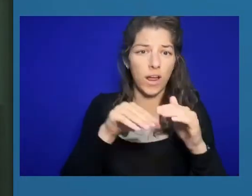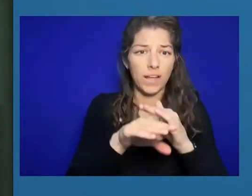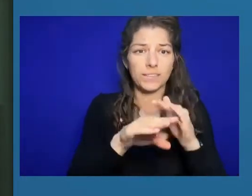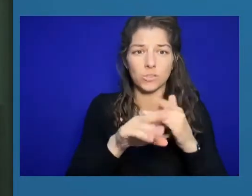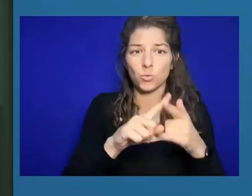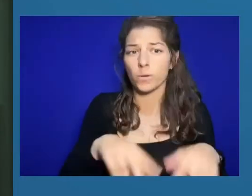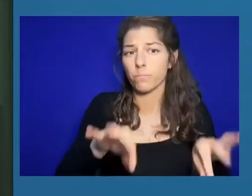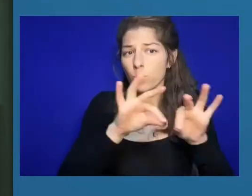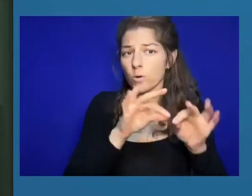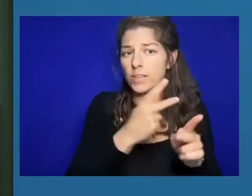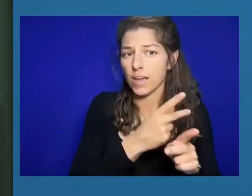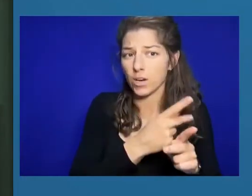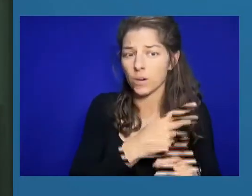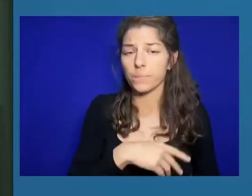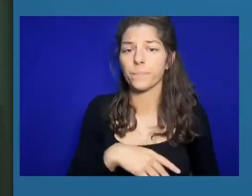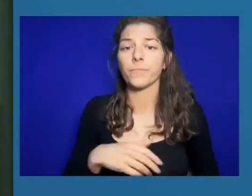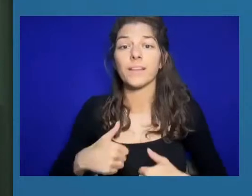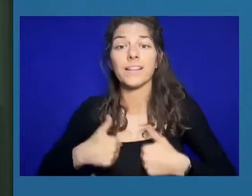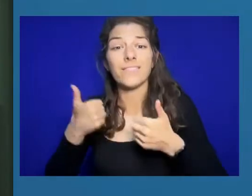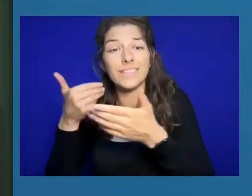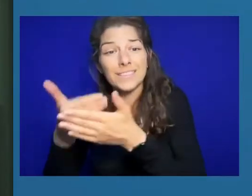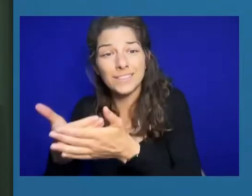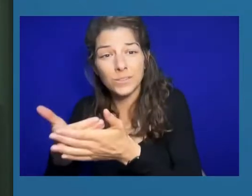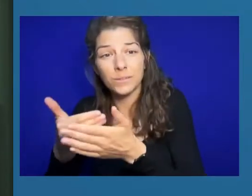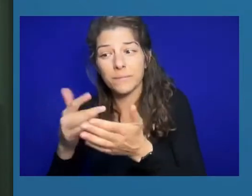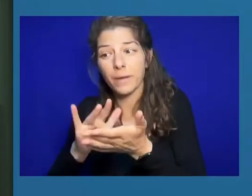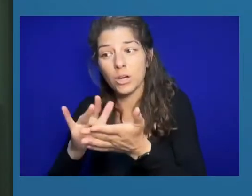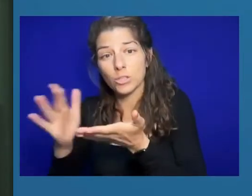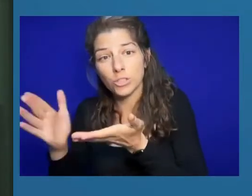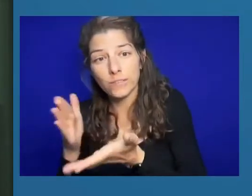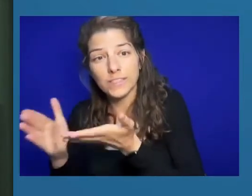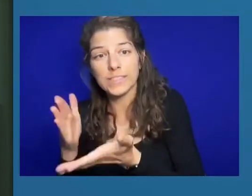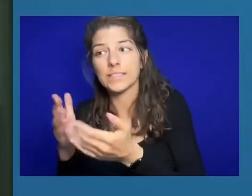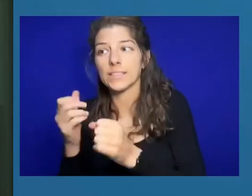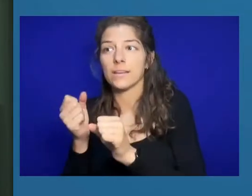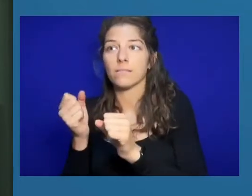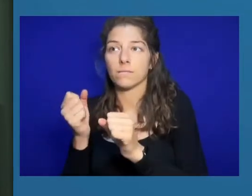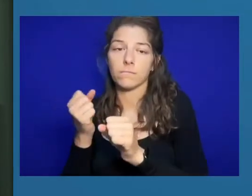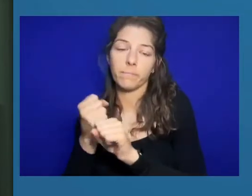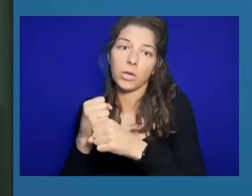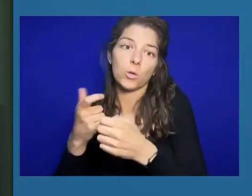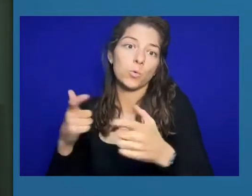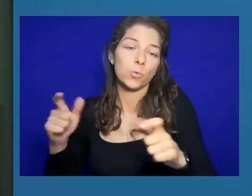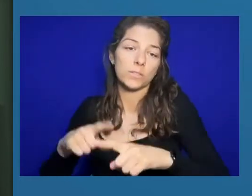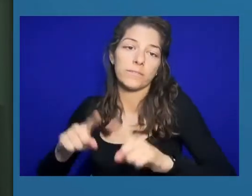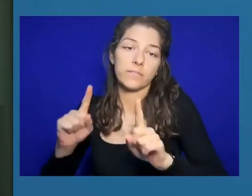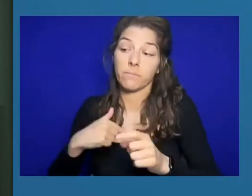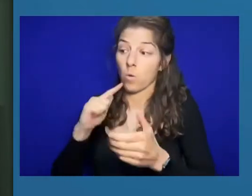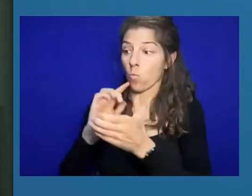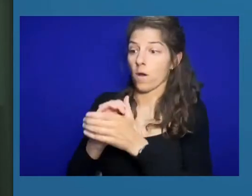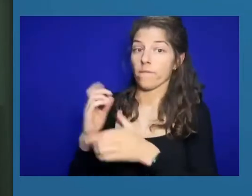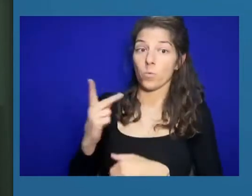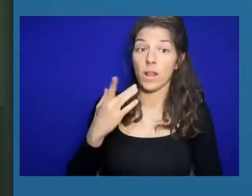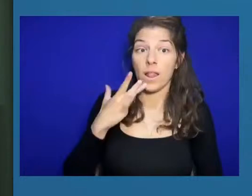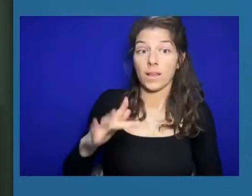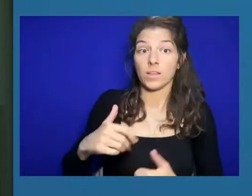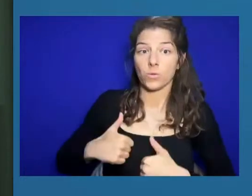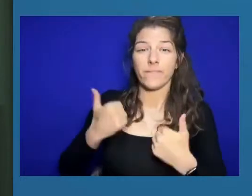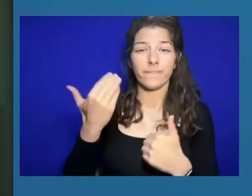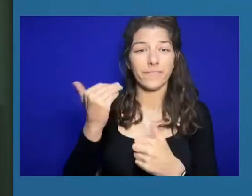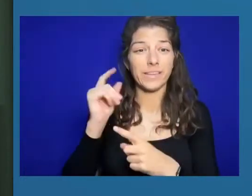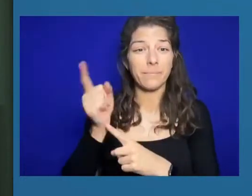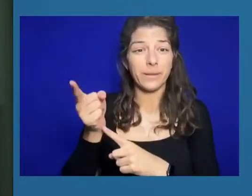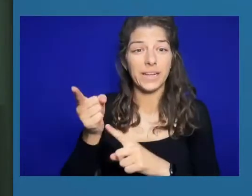care. Living close to quality medical services can make all the difference. My wife and I are fortunate to live just 15 minutes